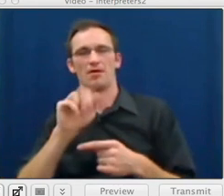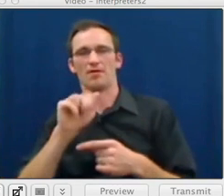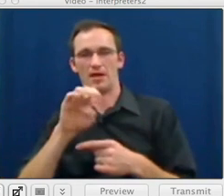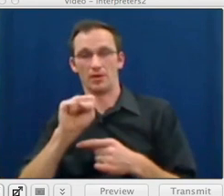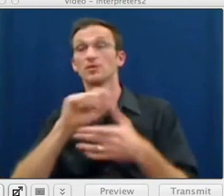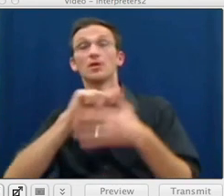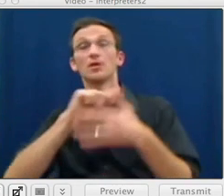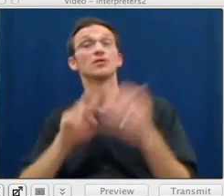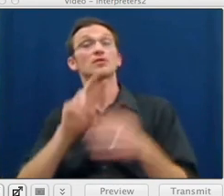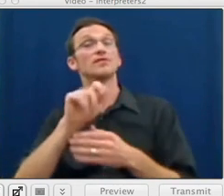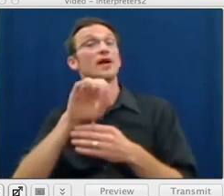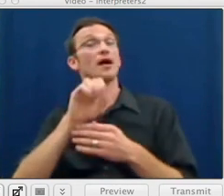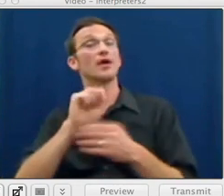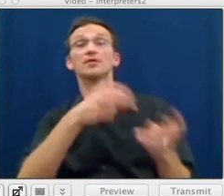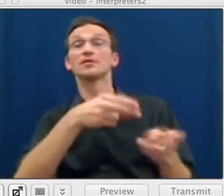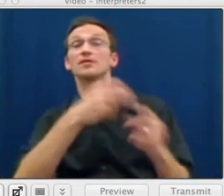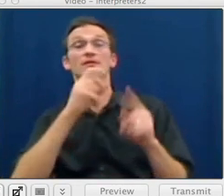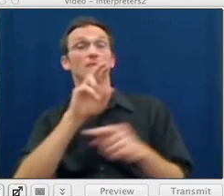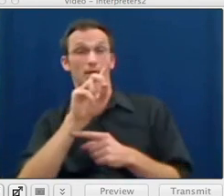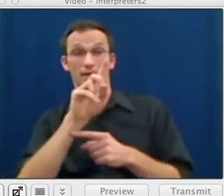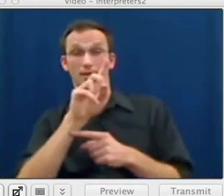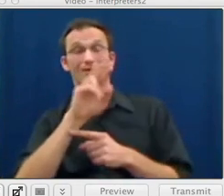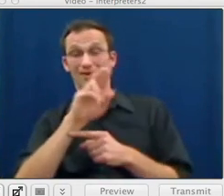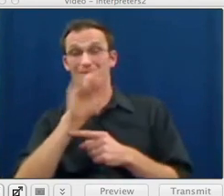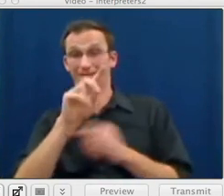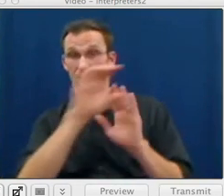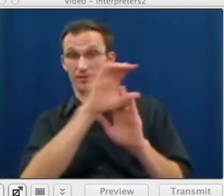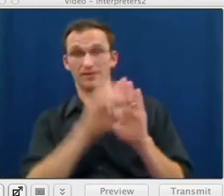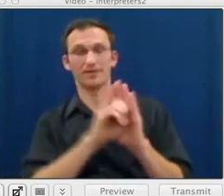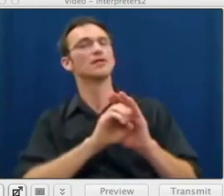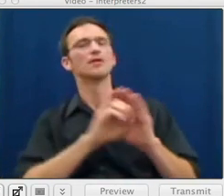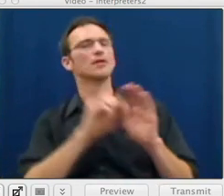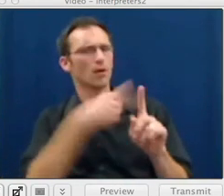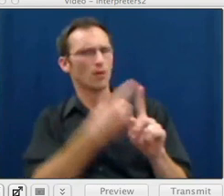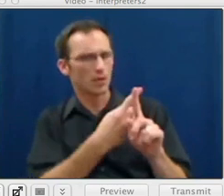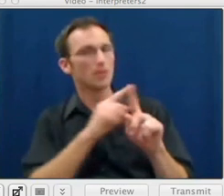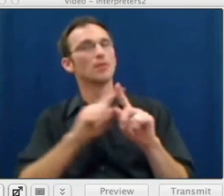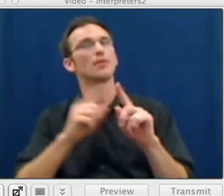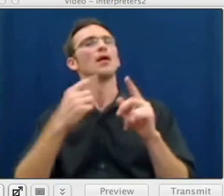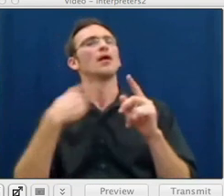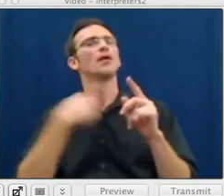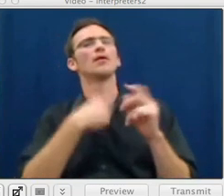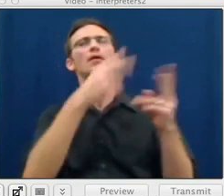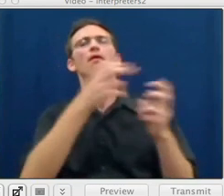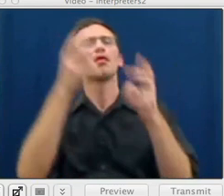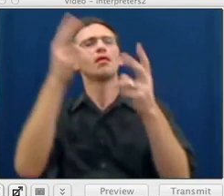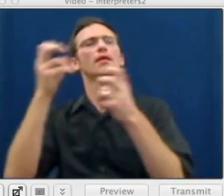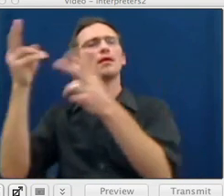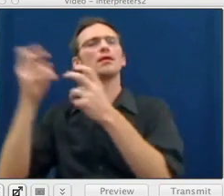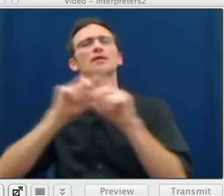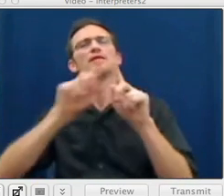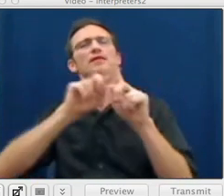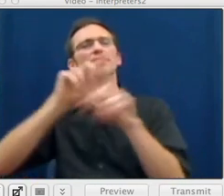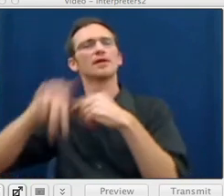the RID, but they're actually a compilation of lots of different